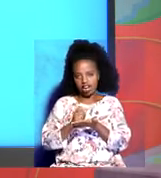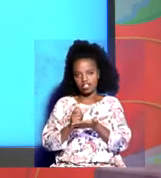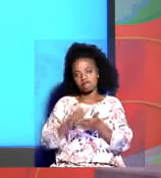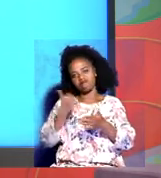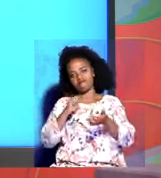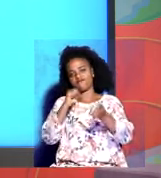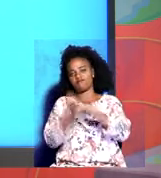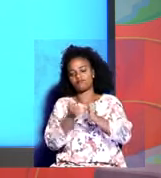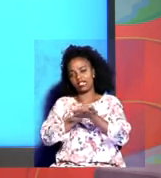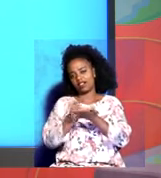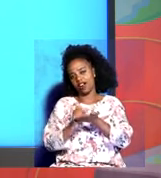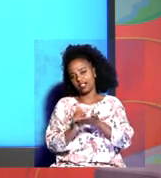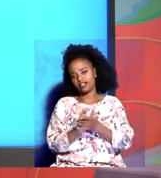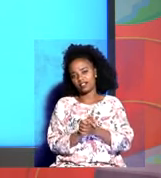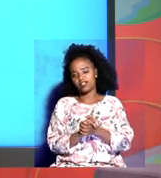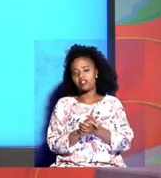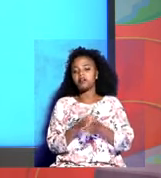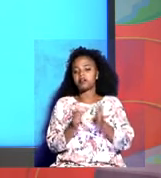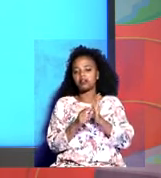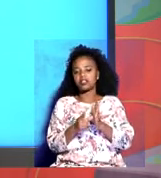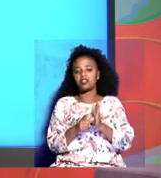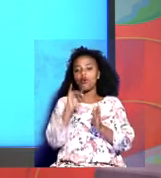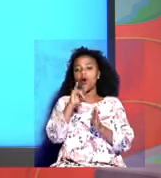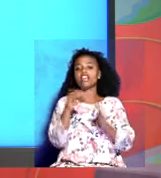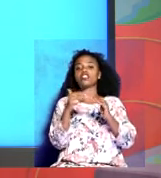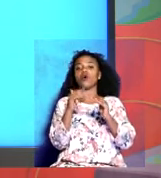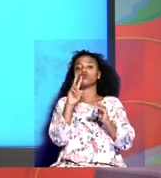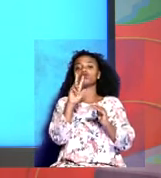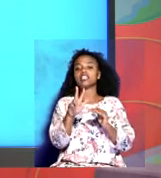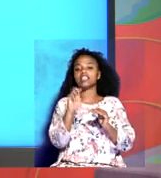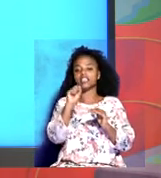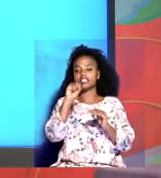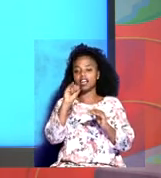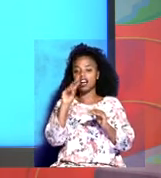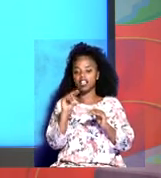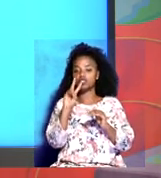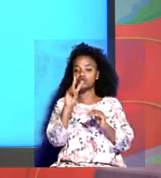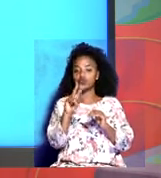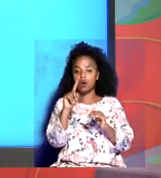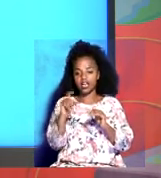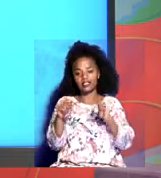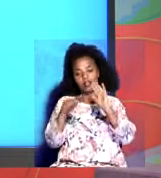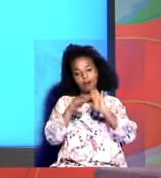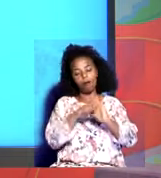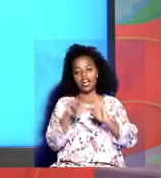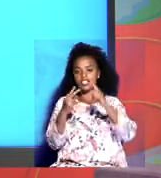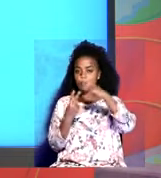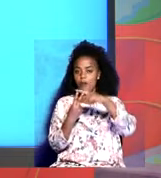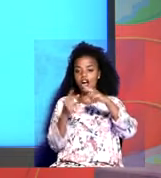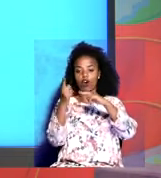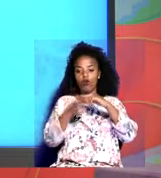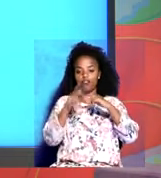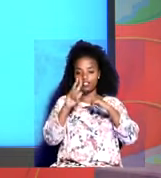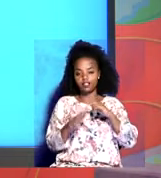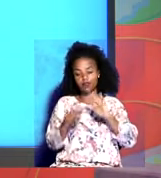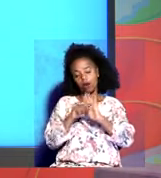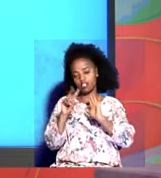form. We have this y is equal to 3 sine 2x minus pi over 3 minus 2,